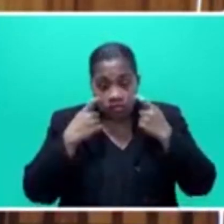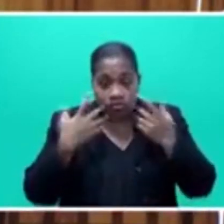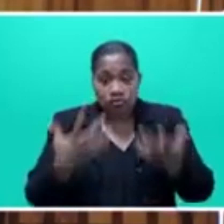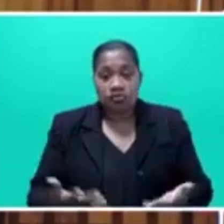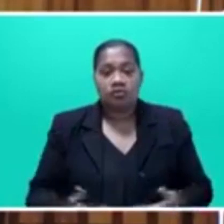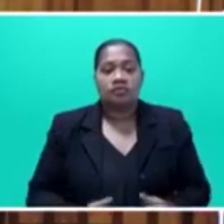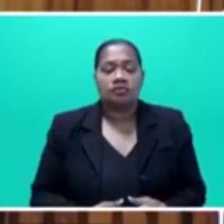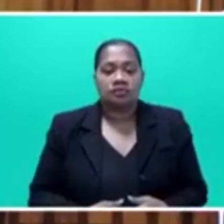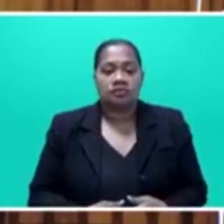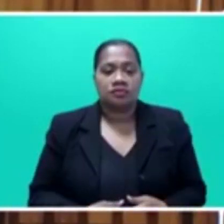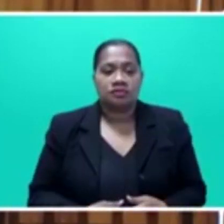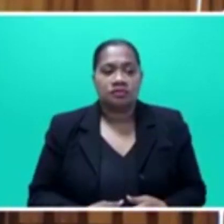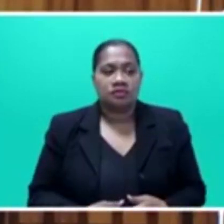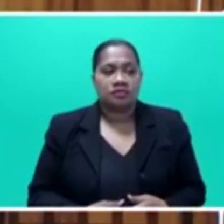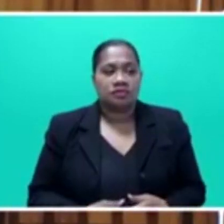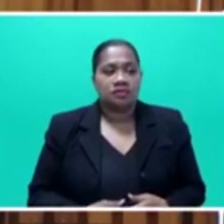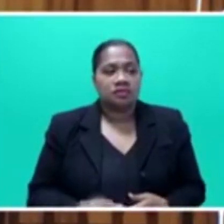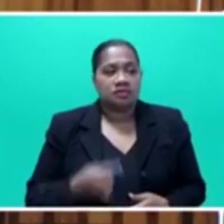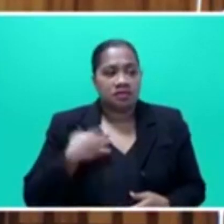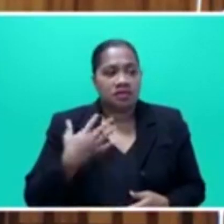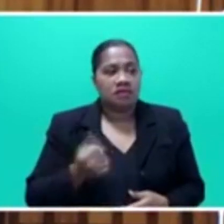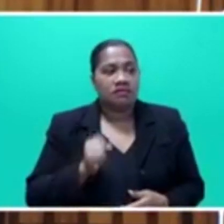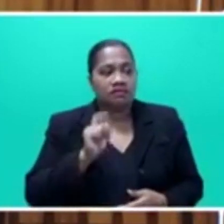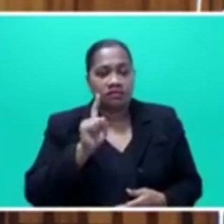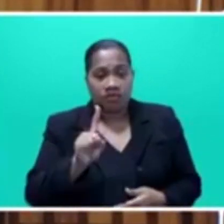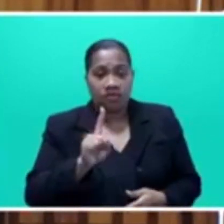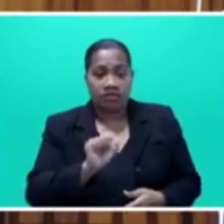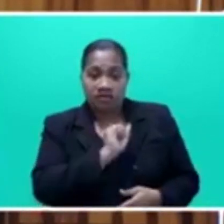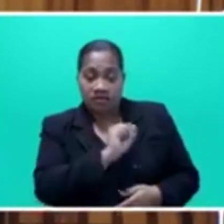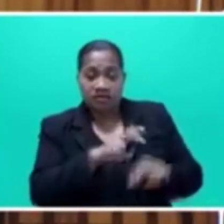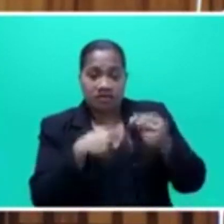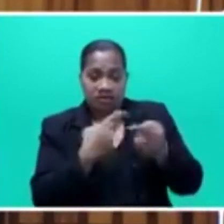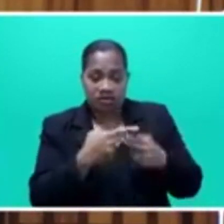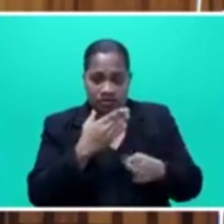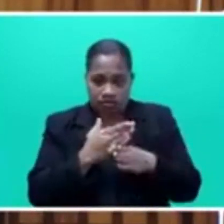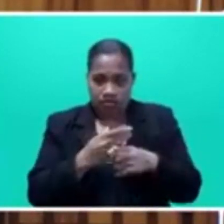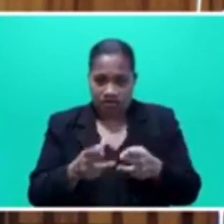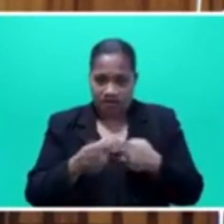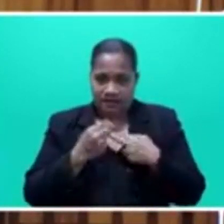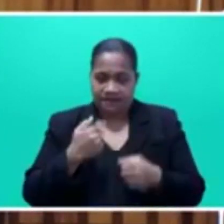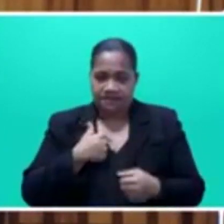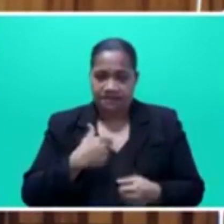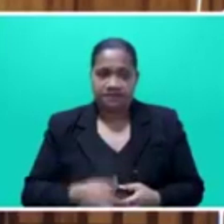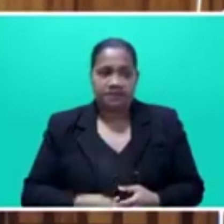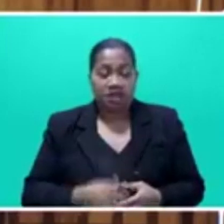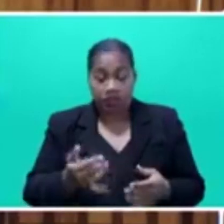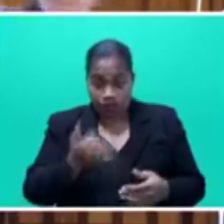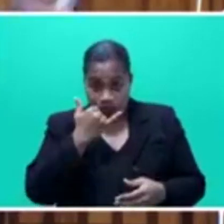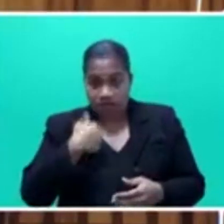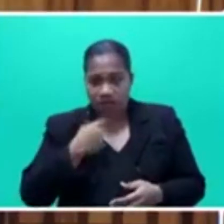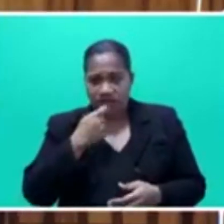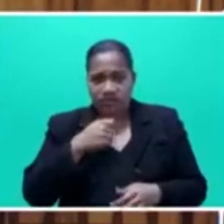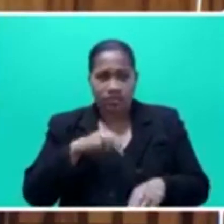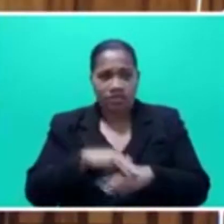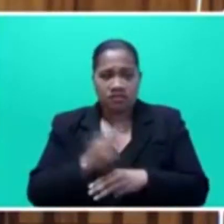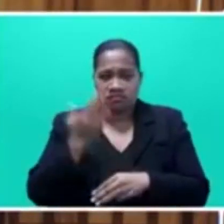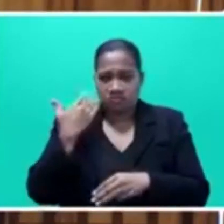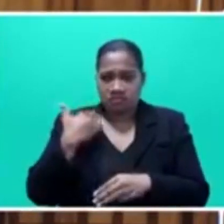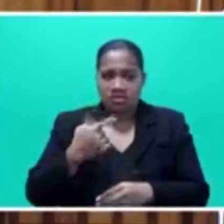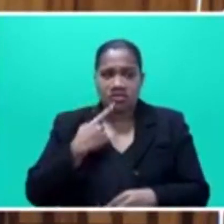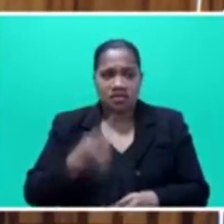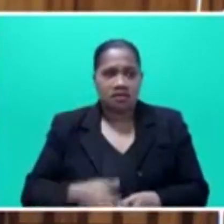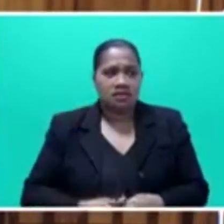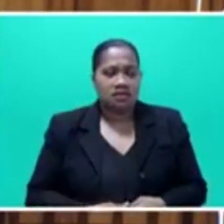man's integrity, I had one of his relatives calling me, please. I had one of his relatives calling me a few months ago and said, AG,